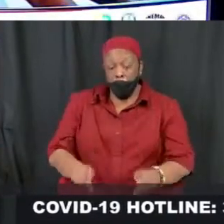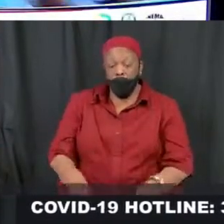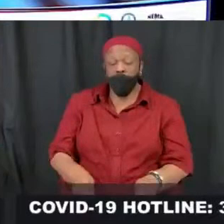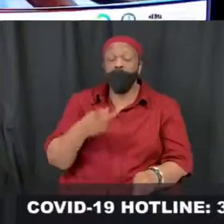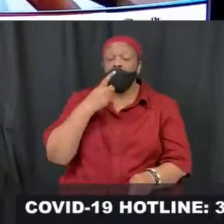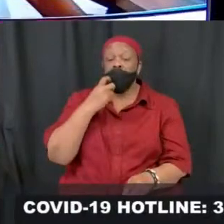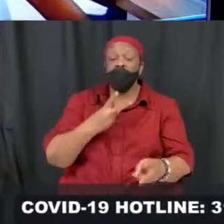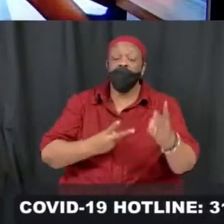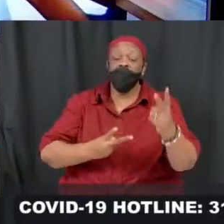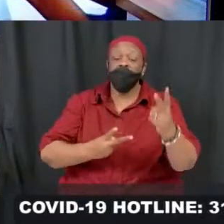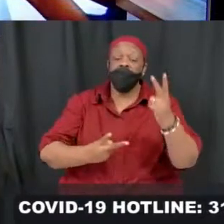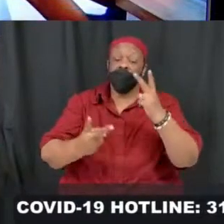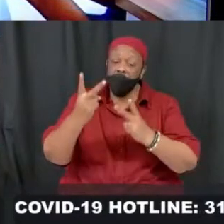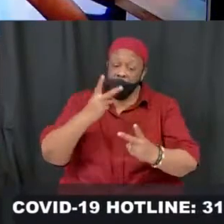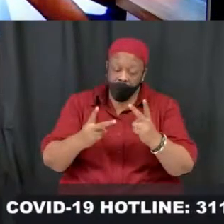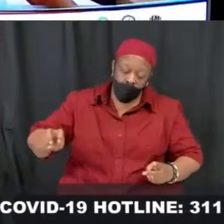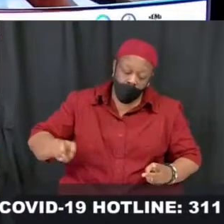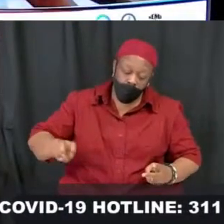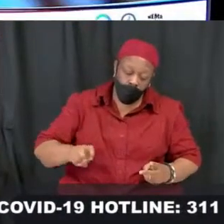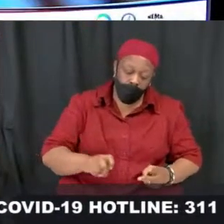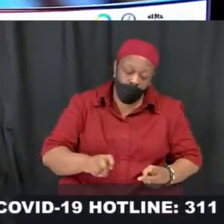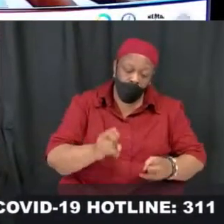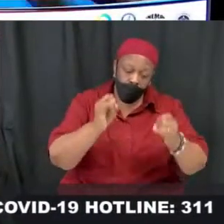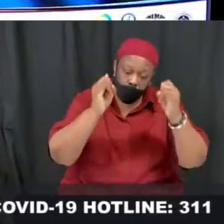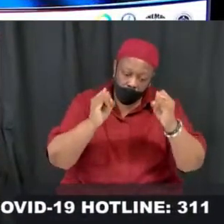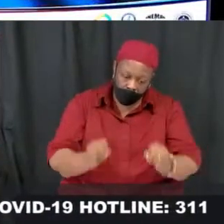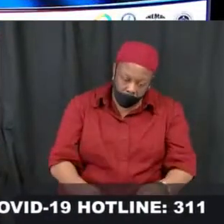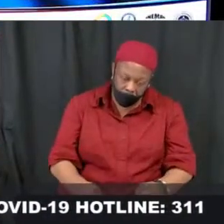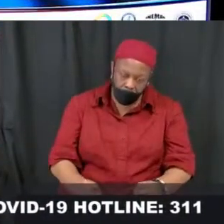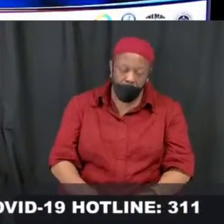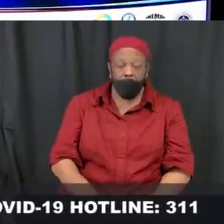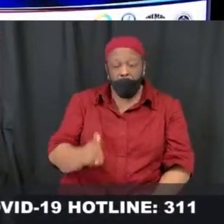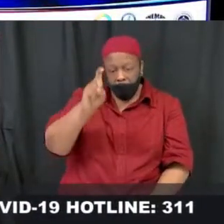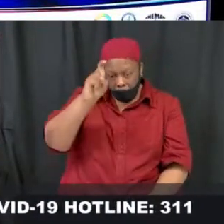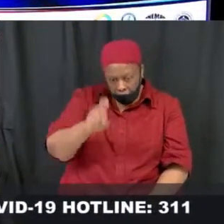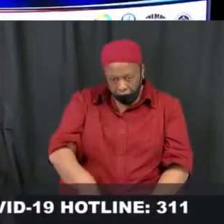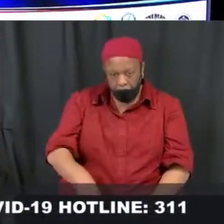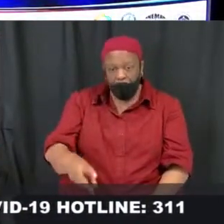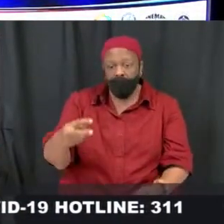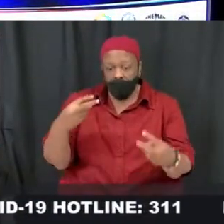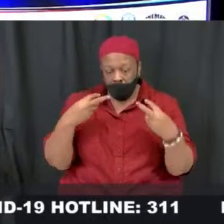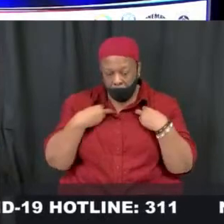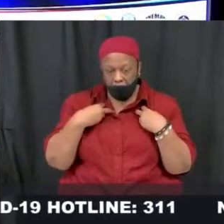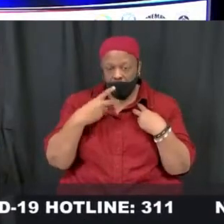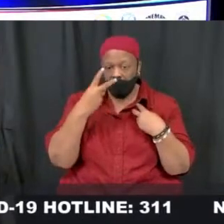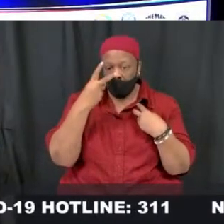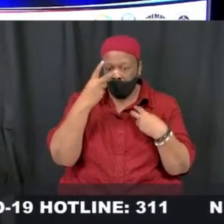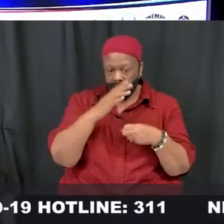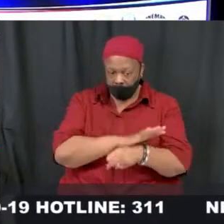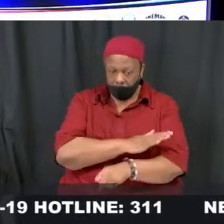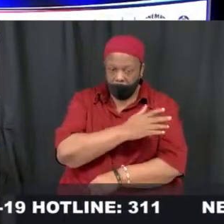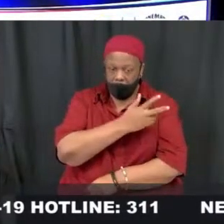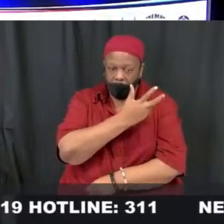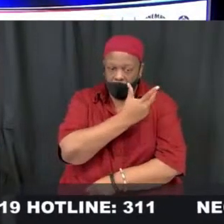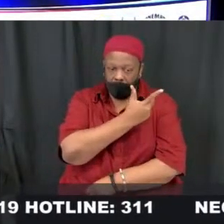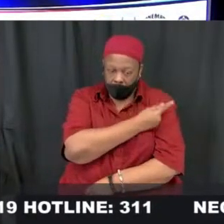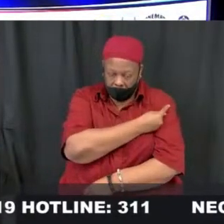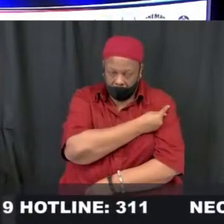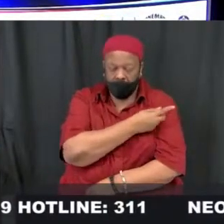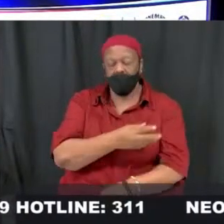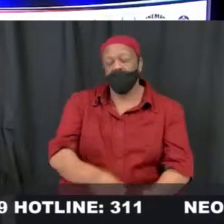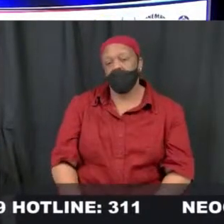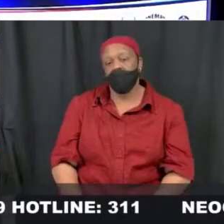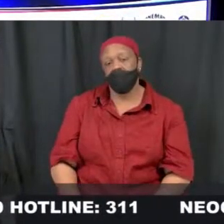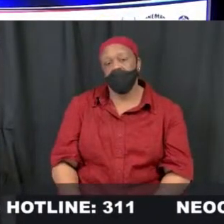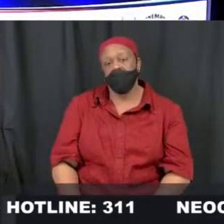to the vaccination to enter here. So again, I want to appeal to everyone to use the